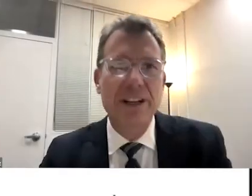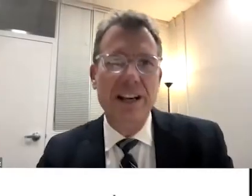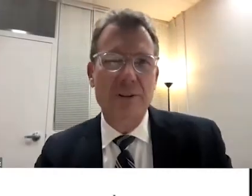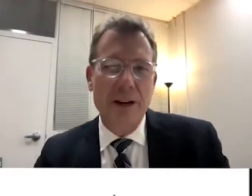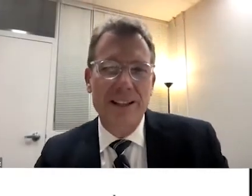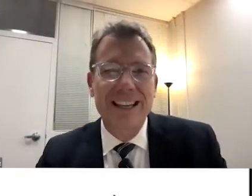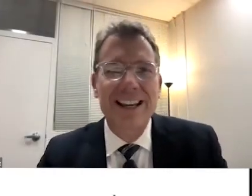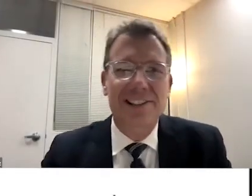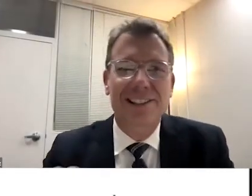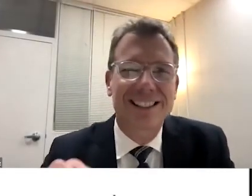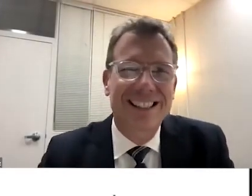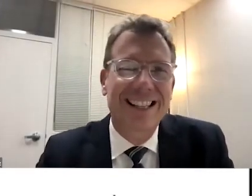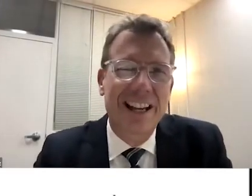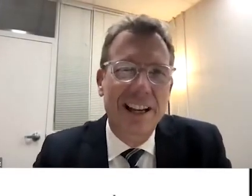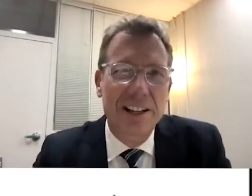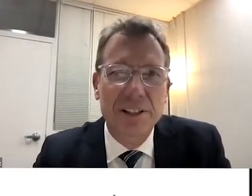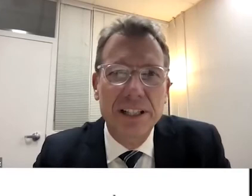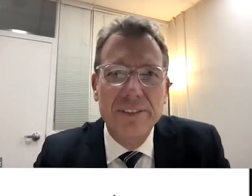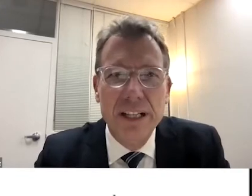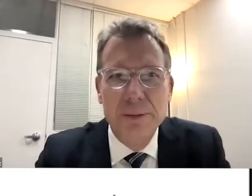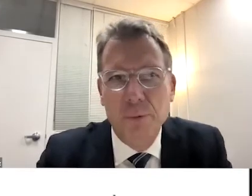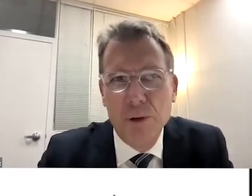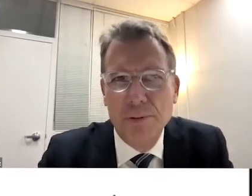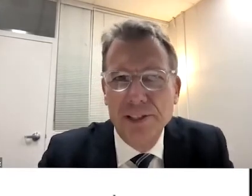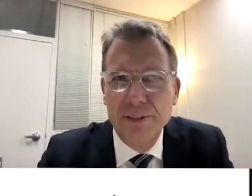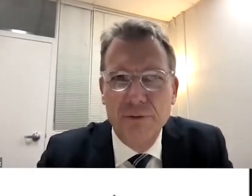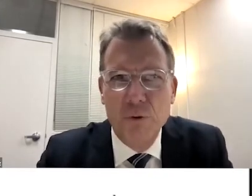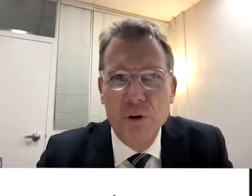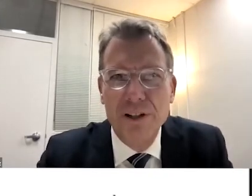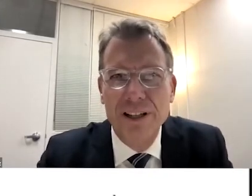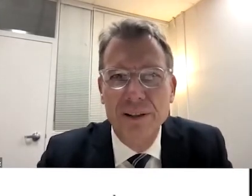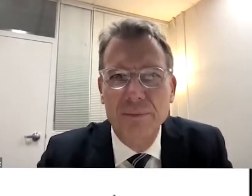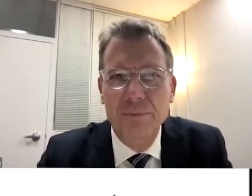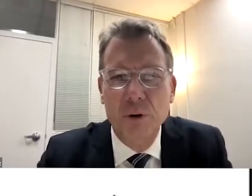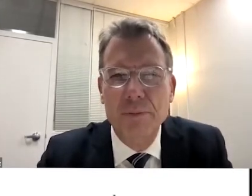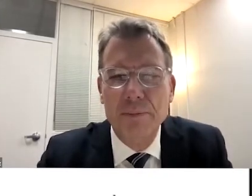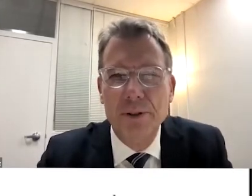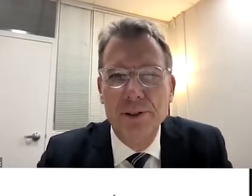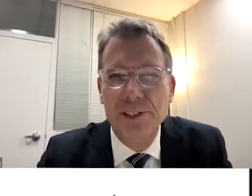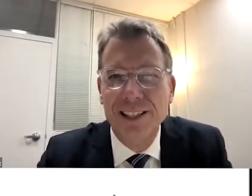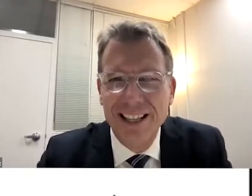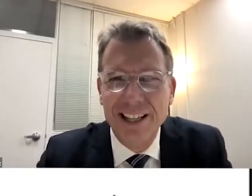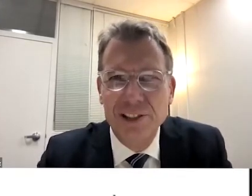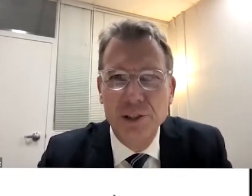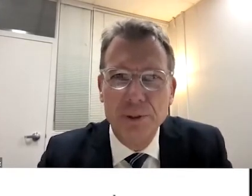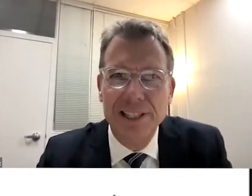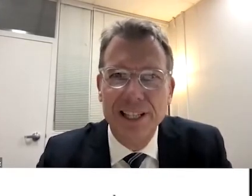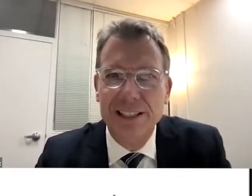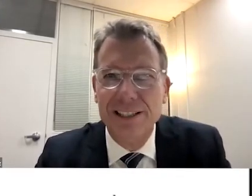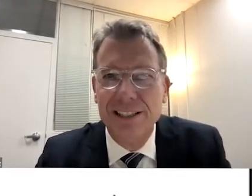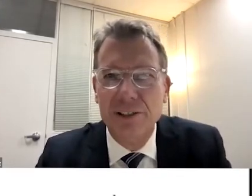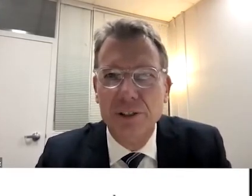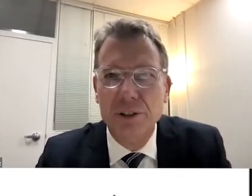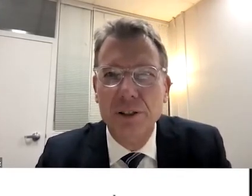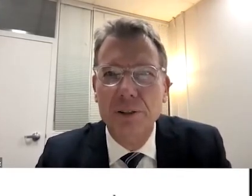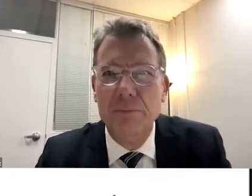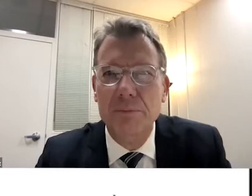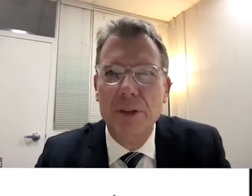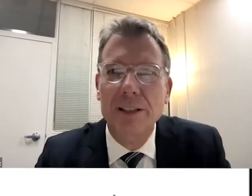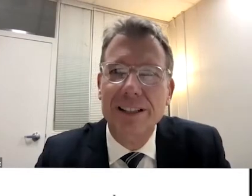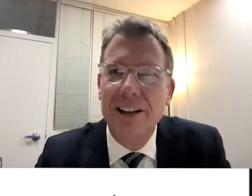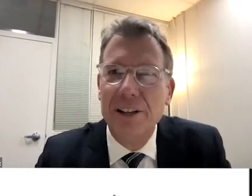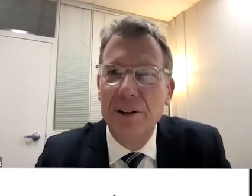Good evening, everybody. Yes. Good evening, Board President Ford, board members, Superintendent